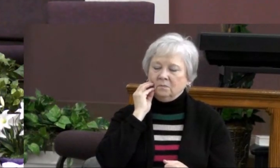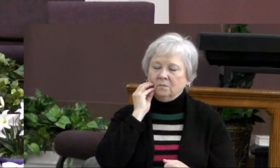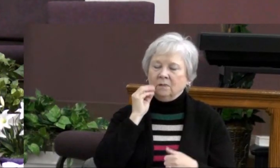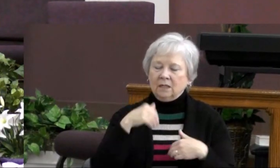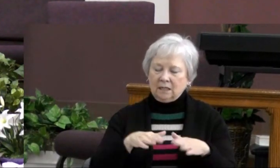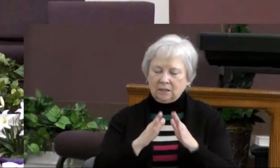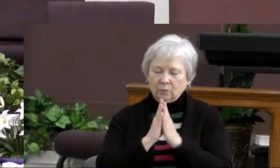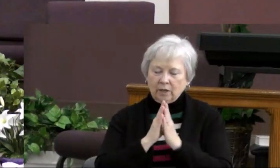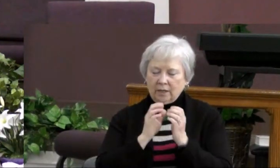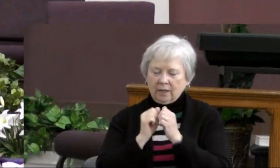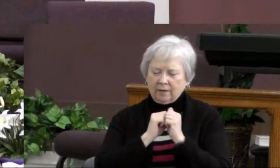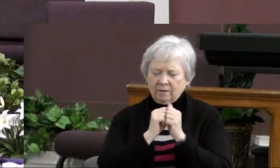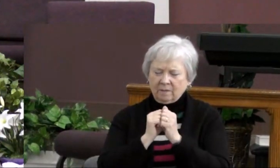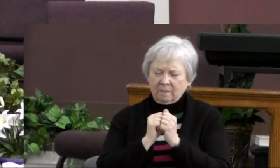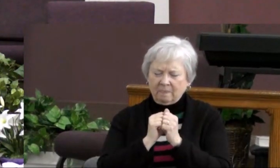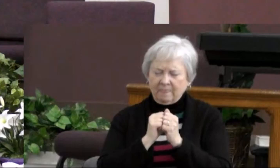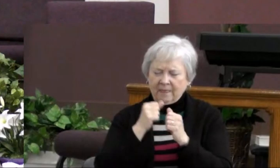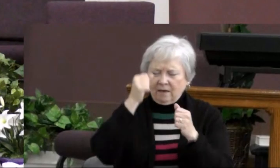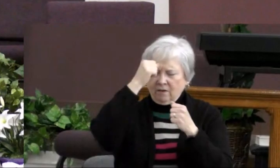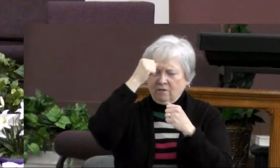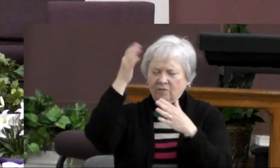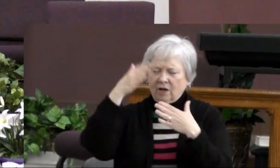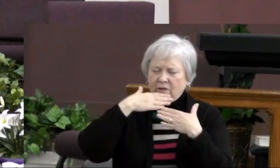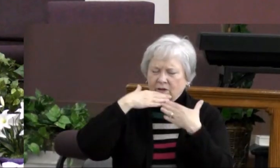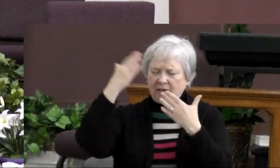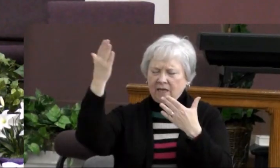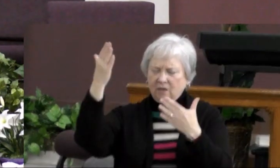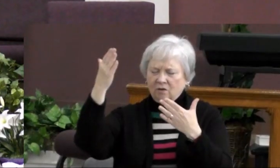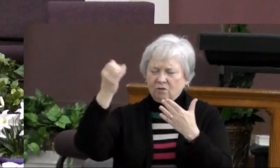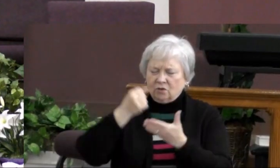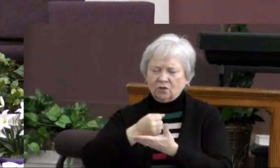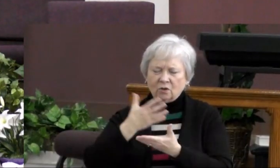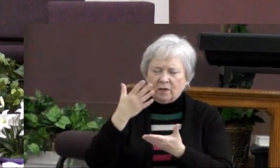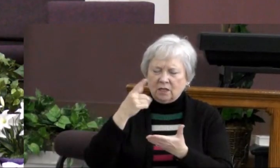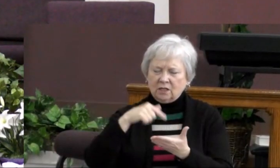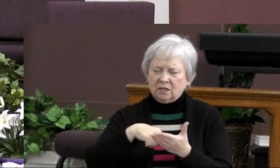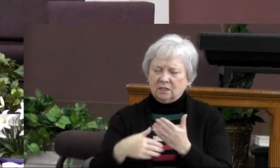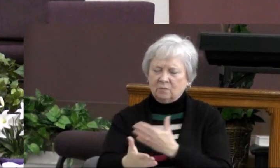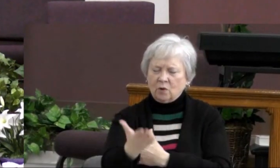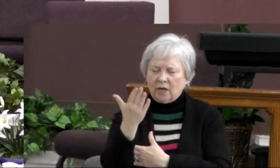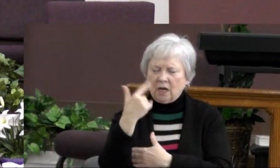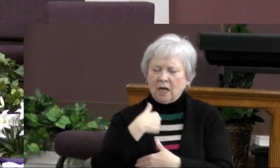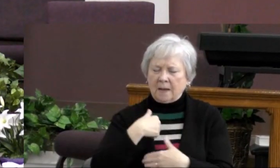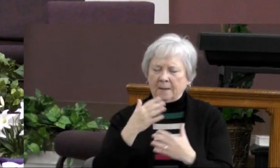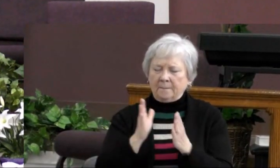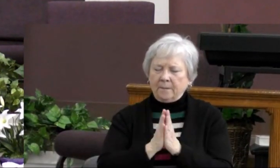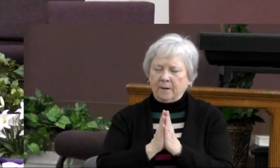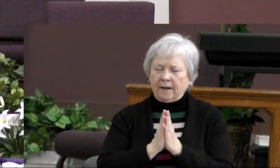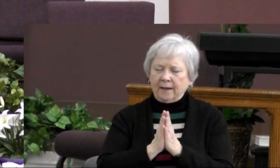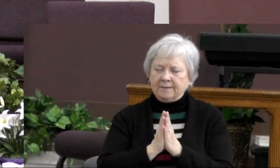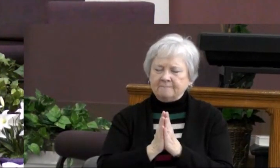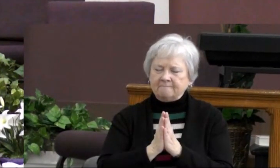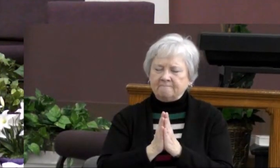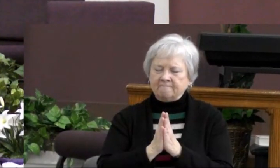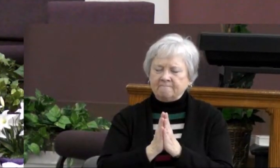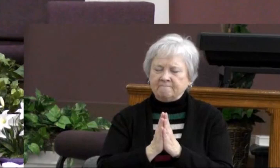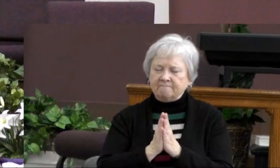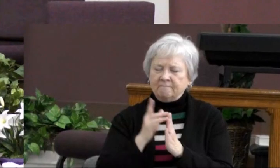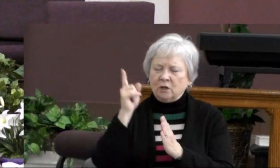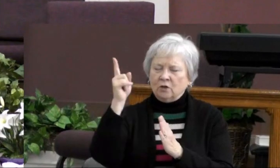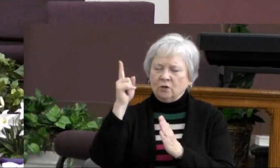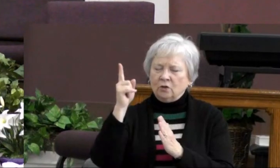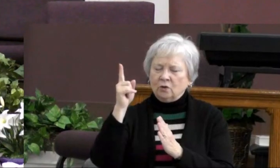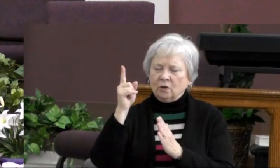home. Let's pray together. Father, thank you so much for this morning. Father, I pray that you would